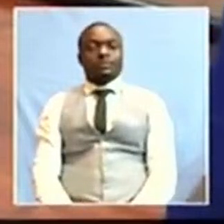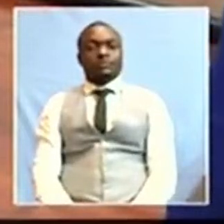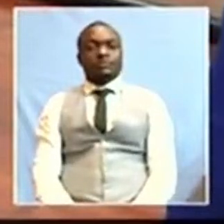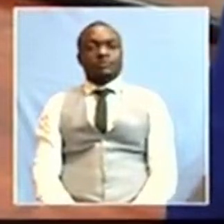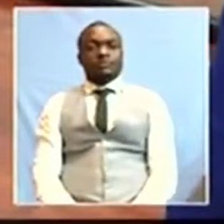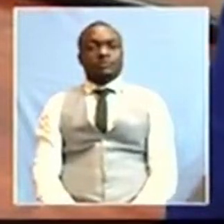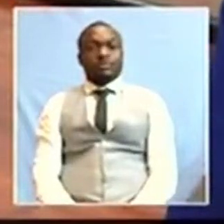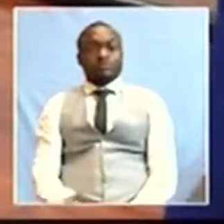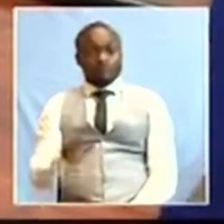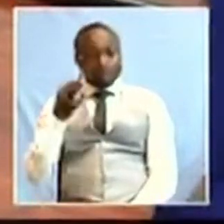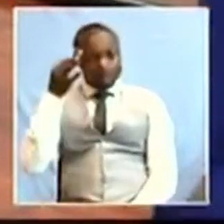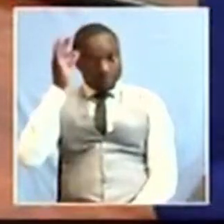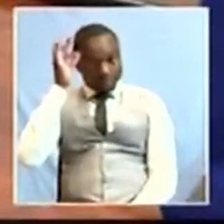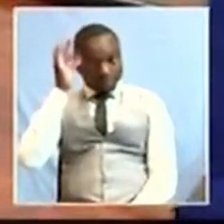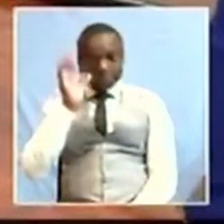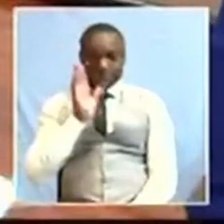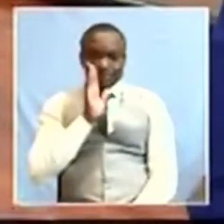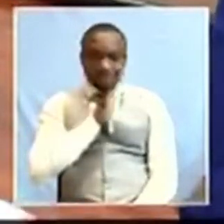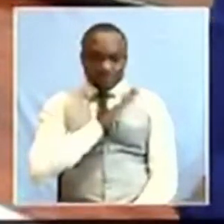Noted.